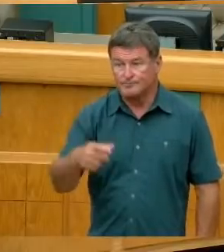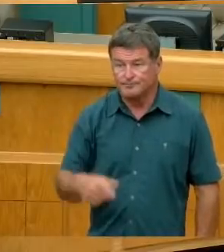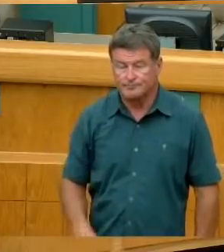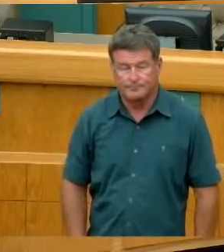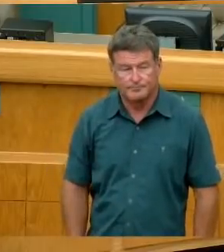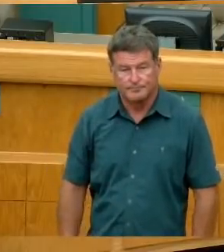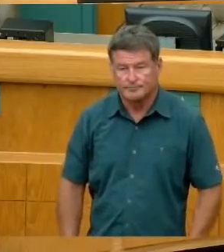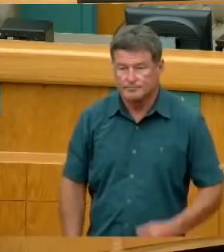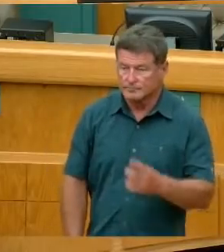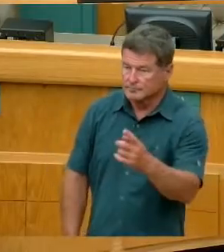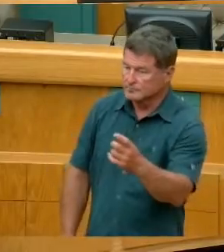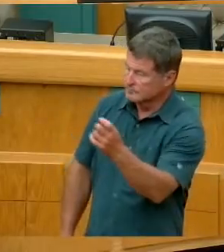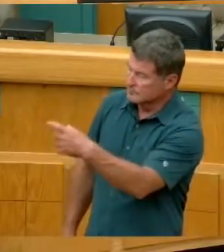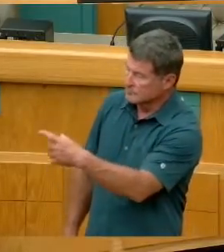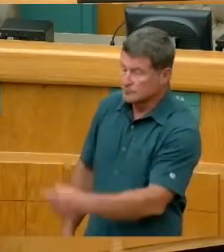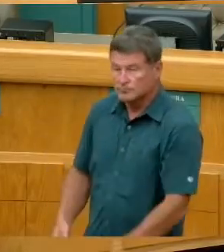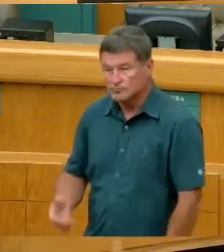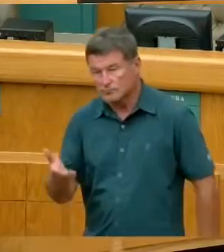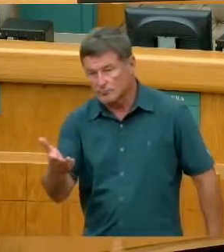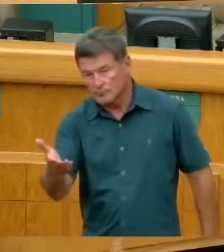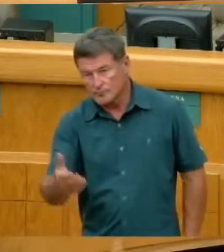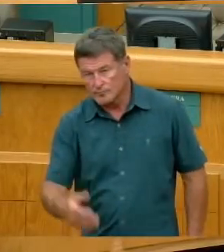Sure.